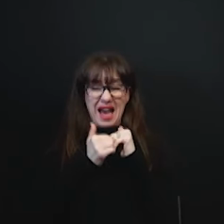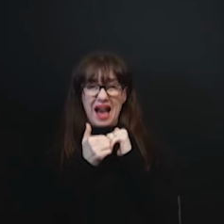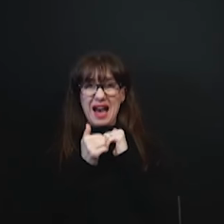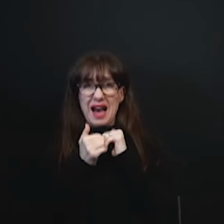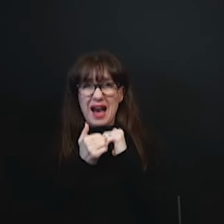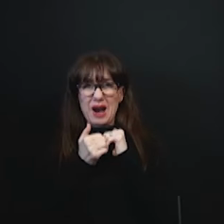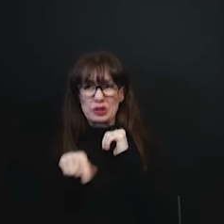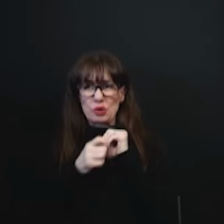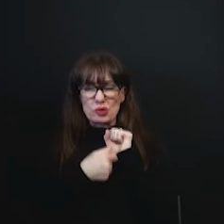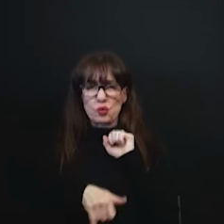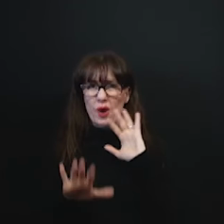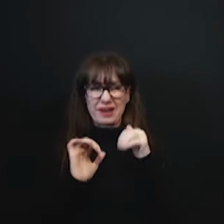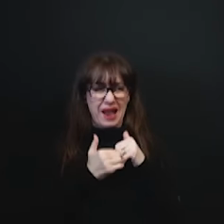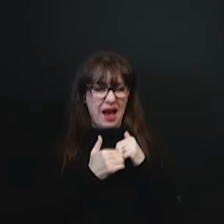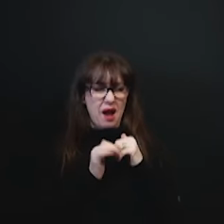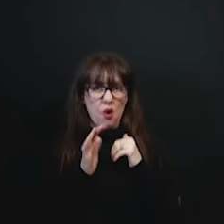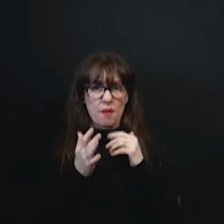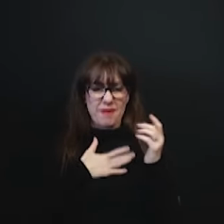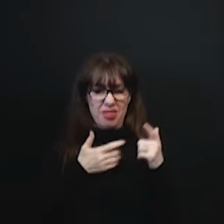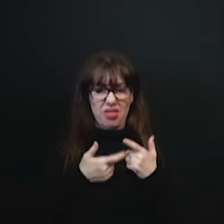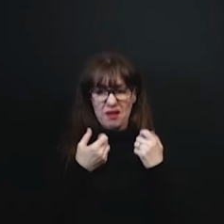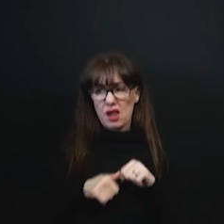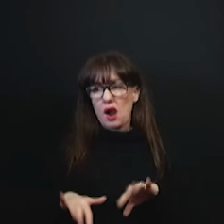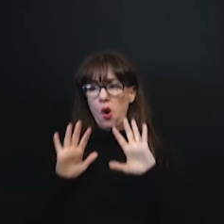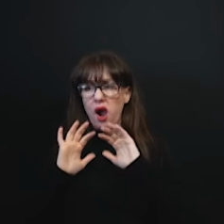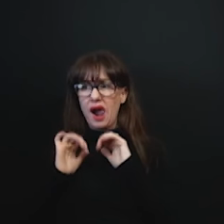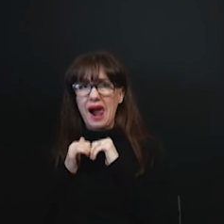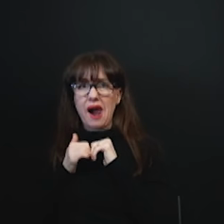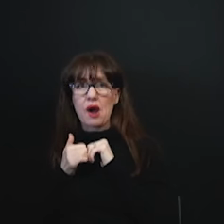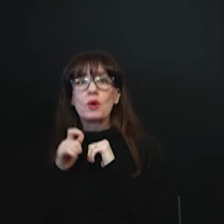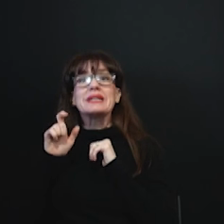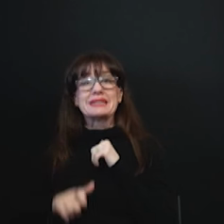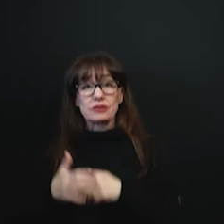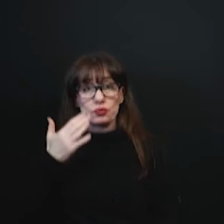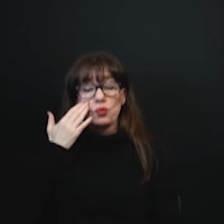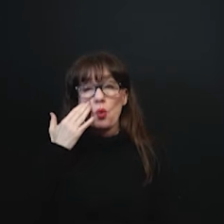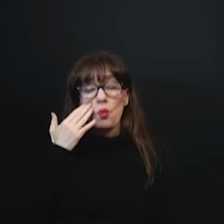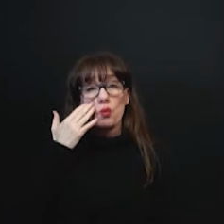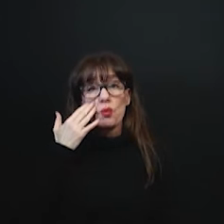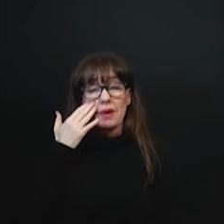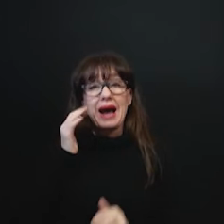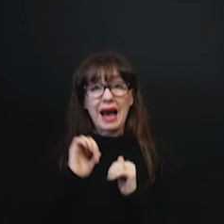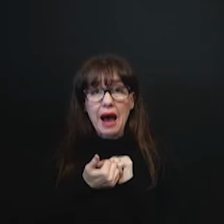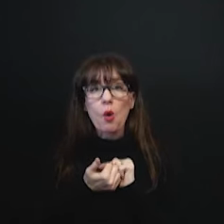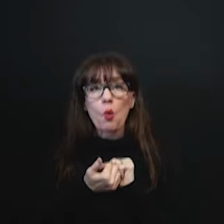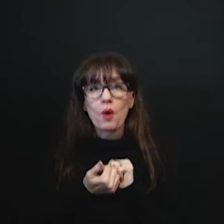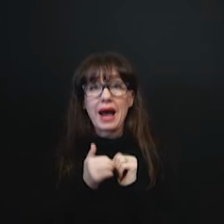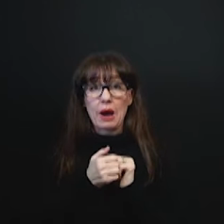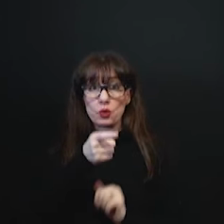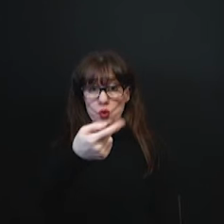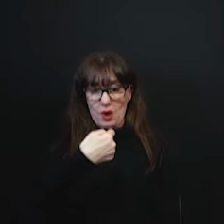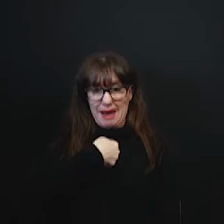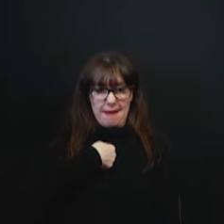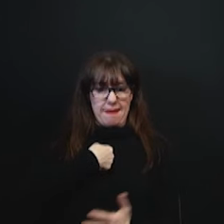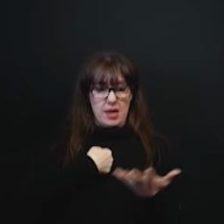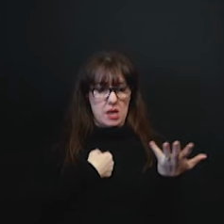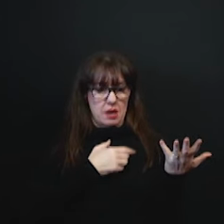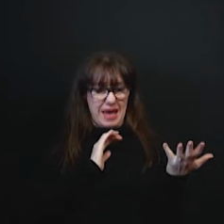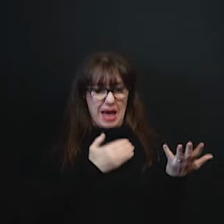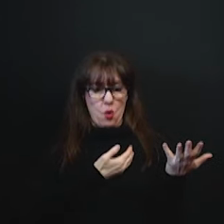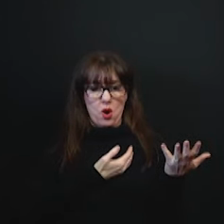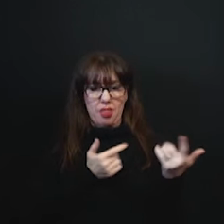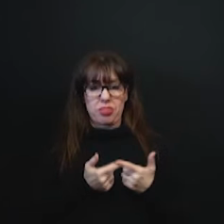you surrender your life to God? This is what we need to know. How do you and I surrender our